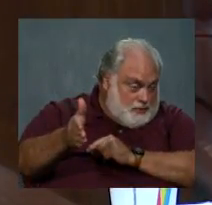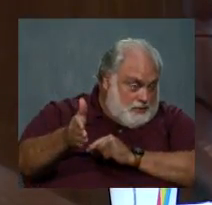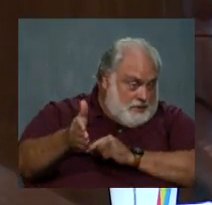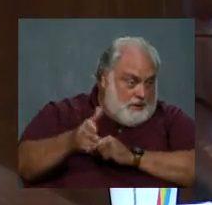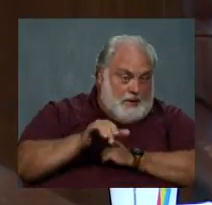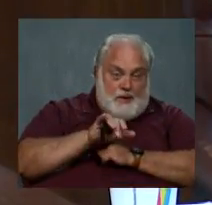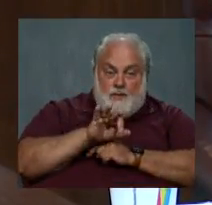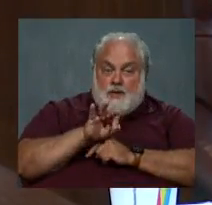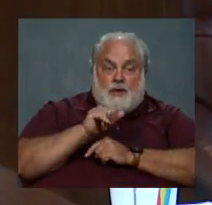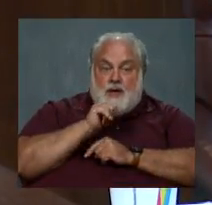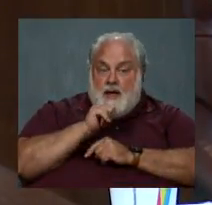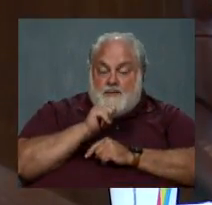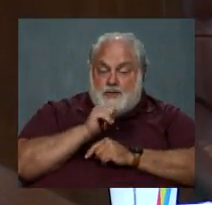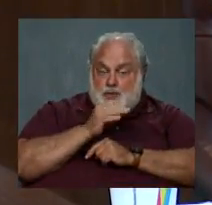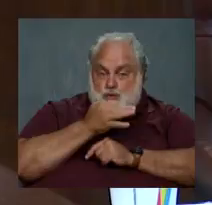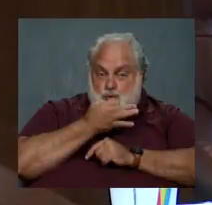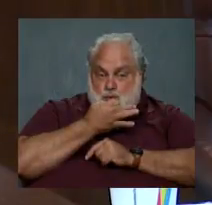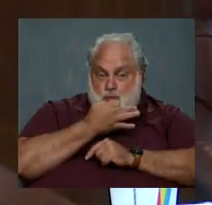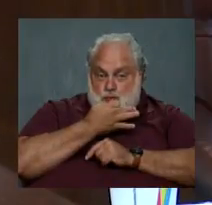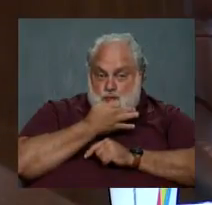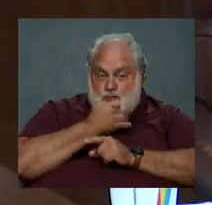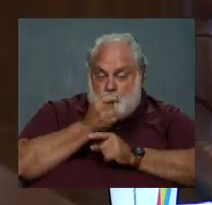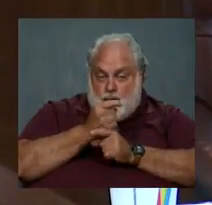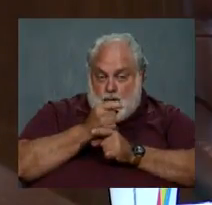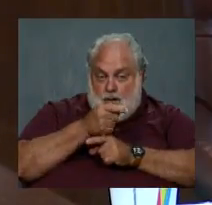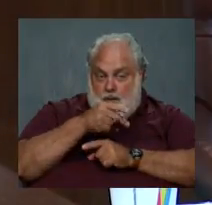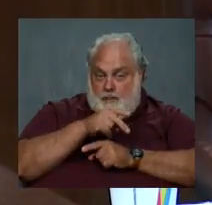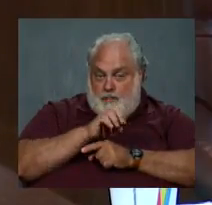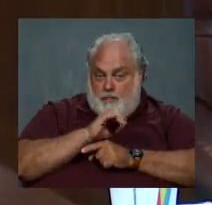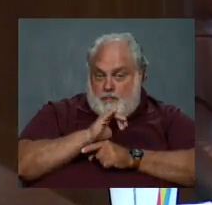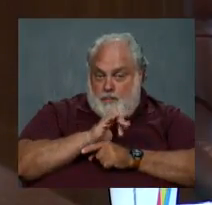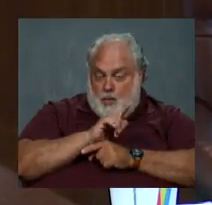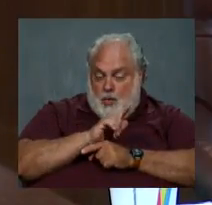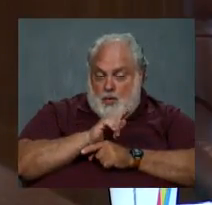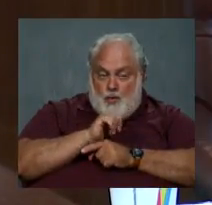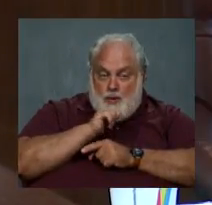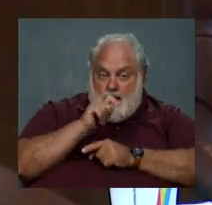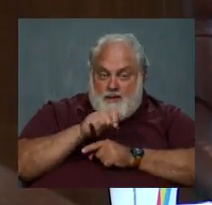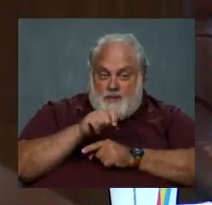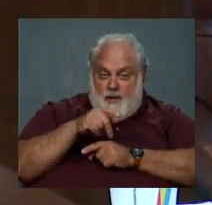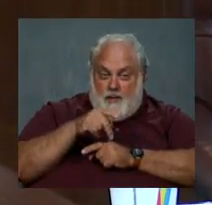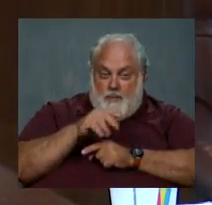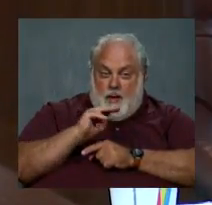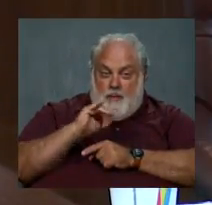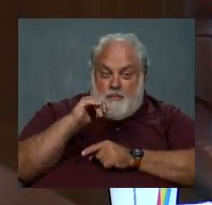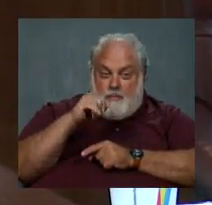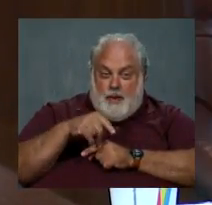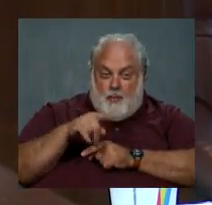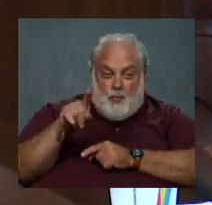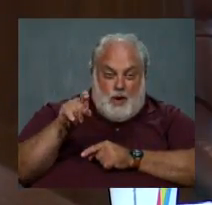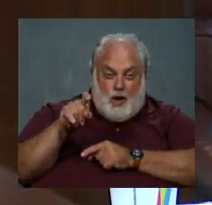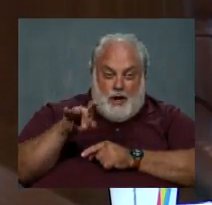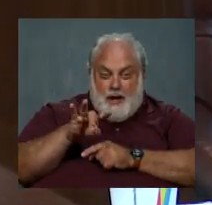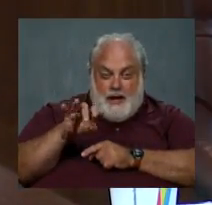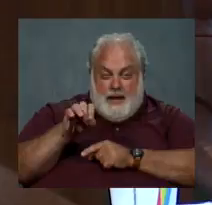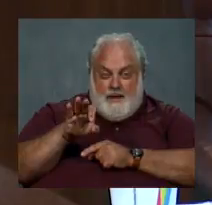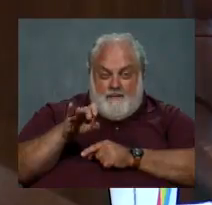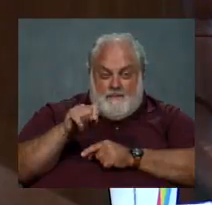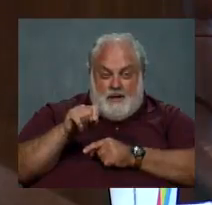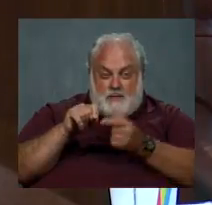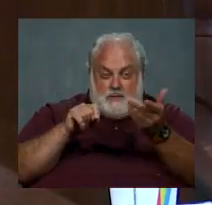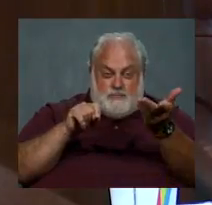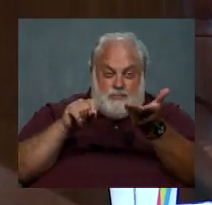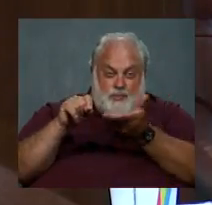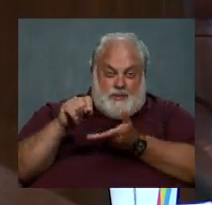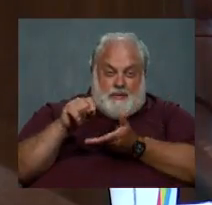it, and we don't have it from the correct pool, and we don't have it where we don't have to pump up 180 feet to get it to Little Rock,